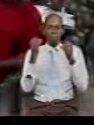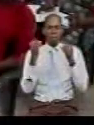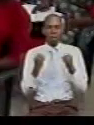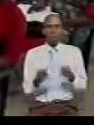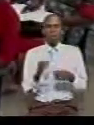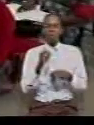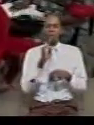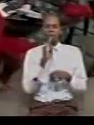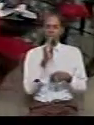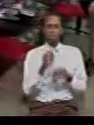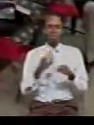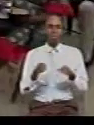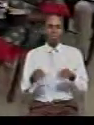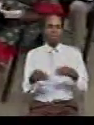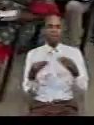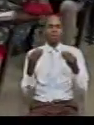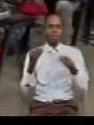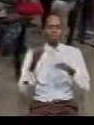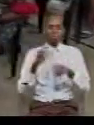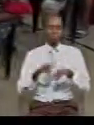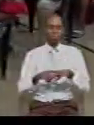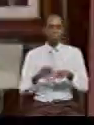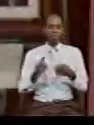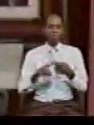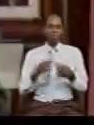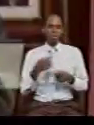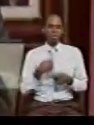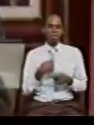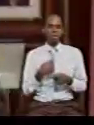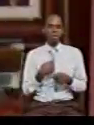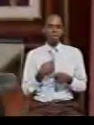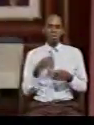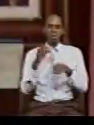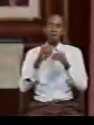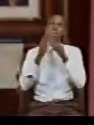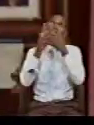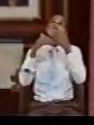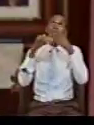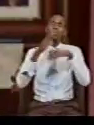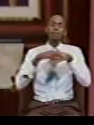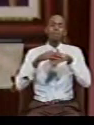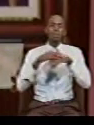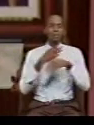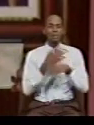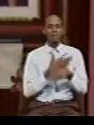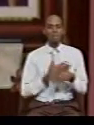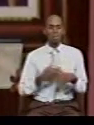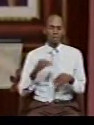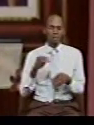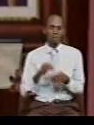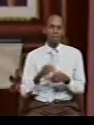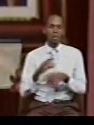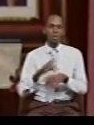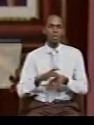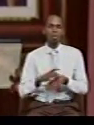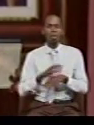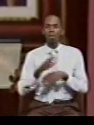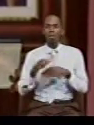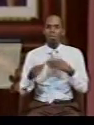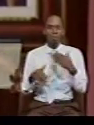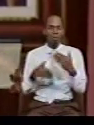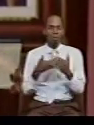all power is given unto me in heaven and in earth.